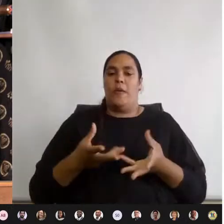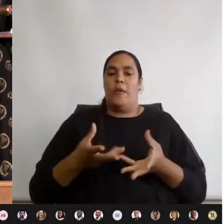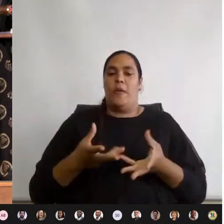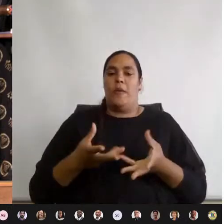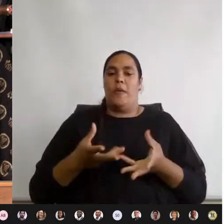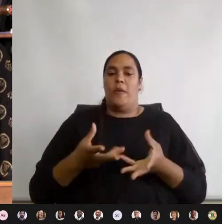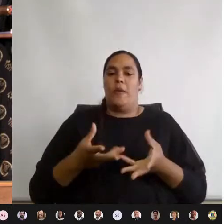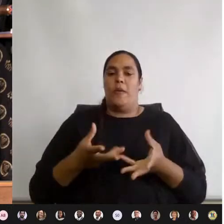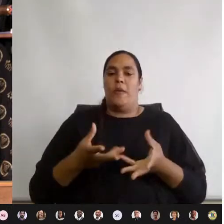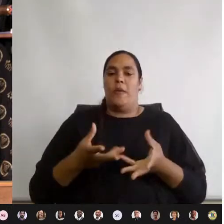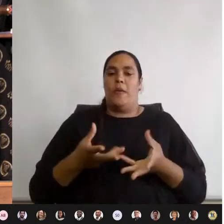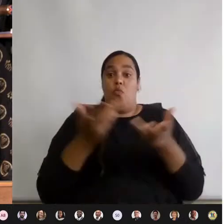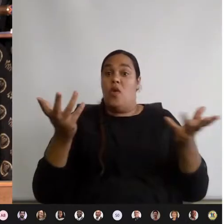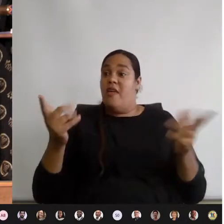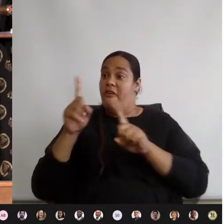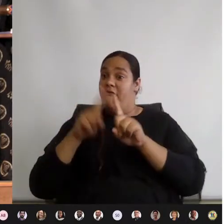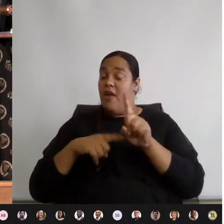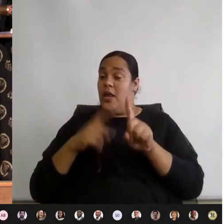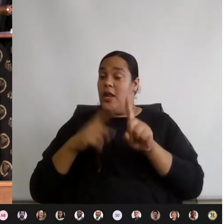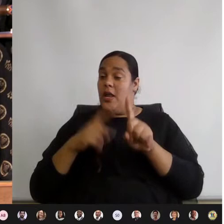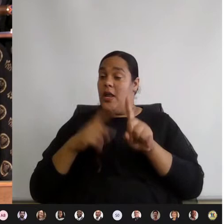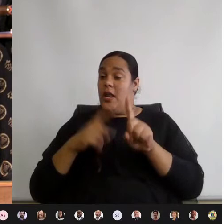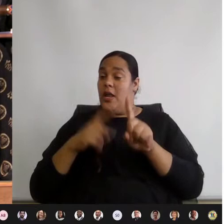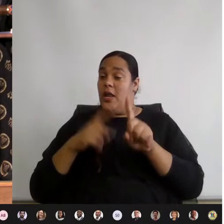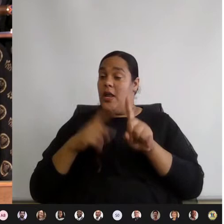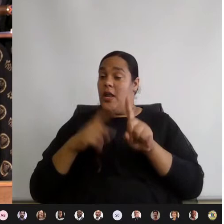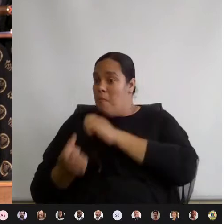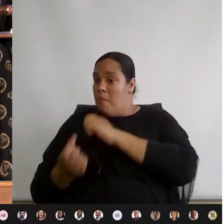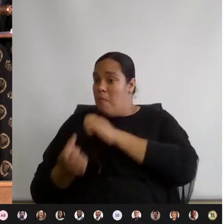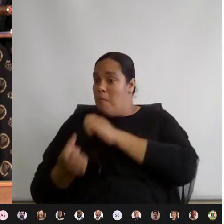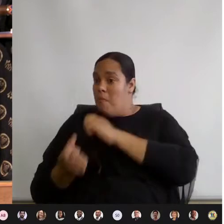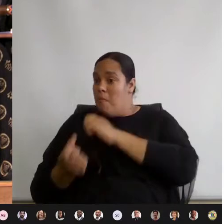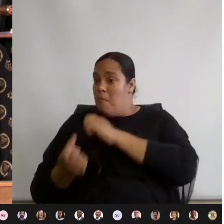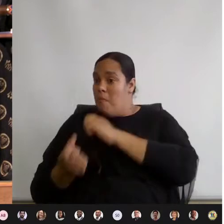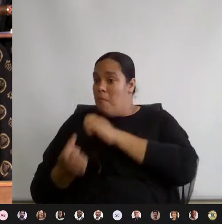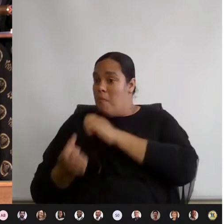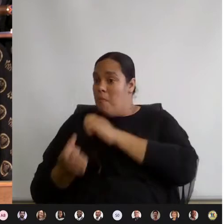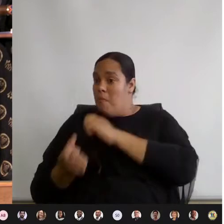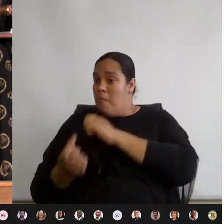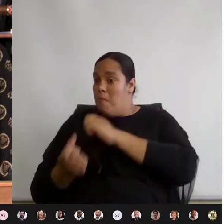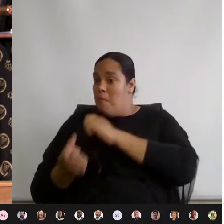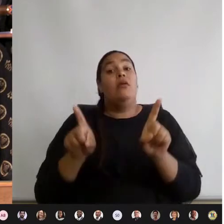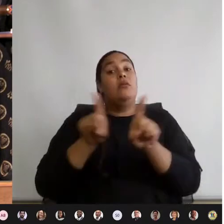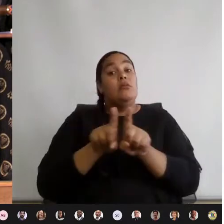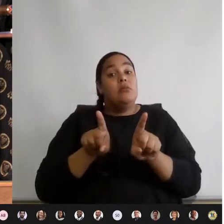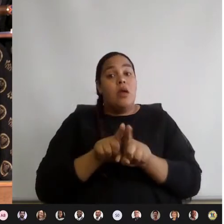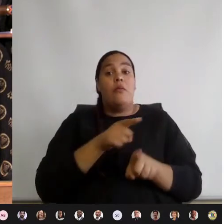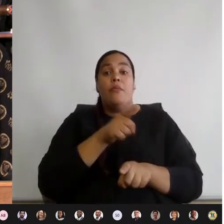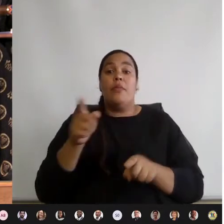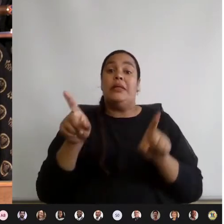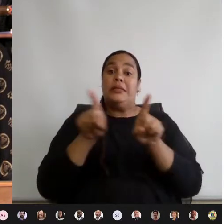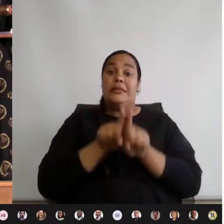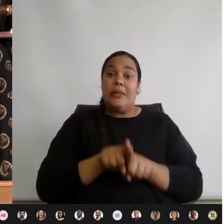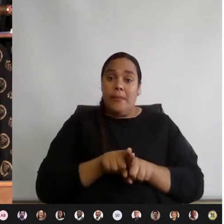And wherever there's a failure or shortfall, we need to fill that as quickly as possible. And also to those very